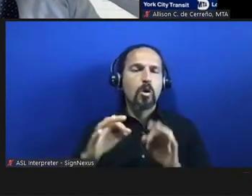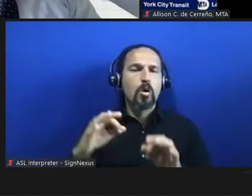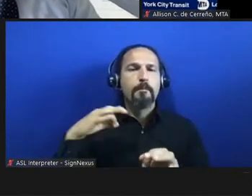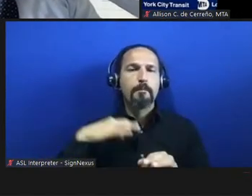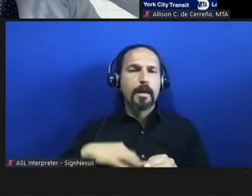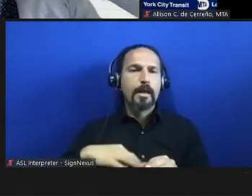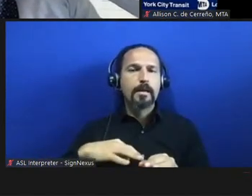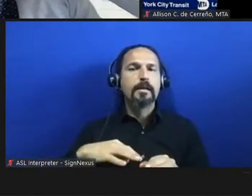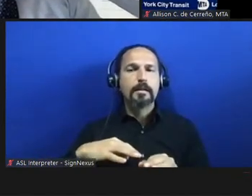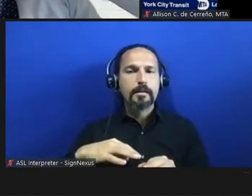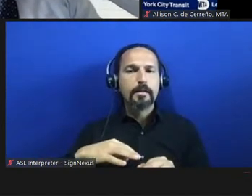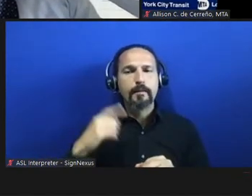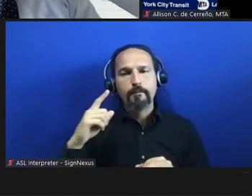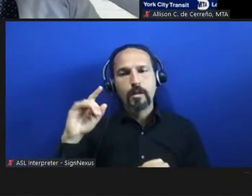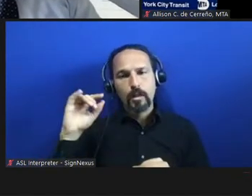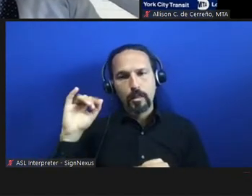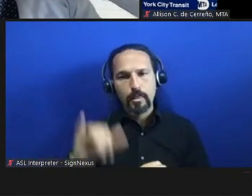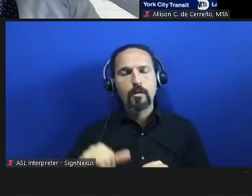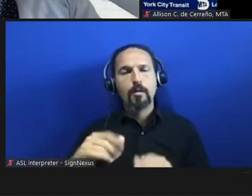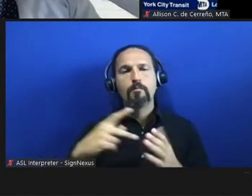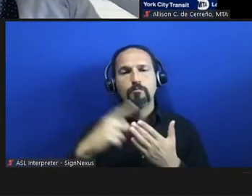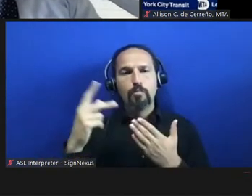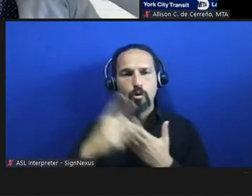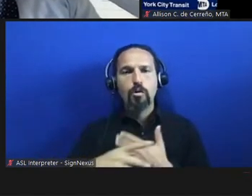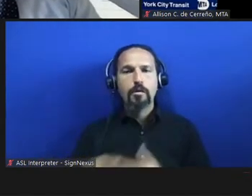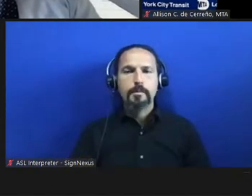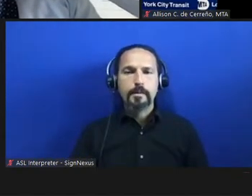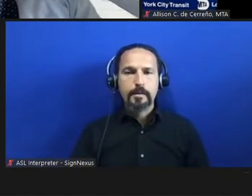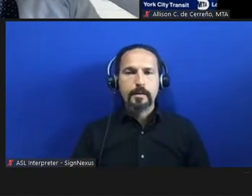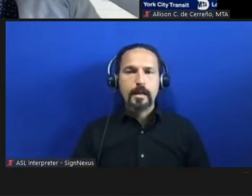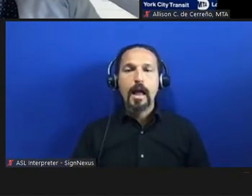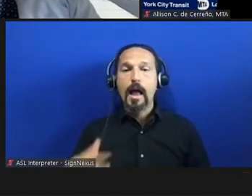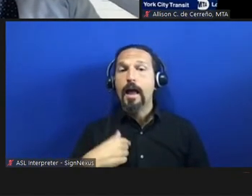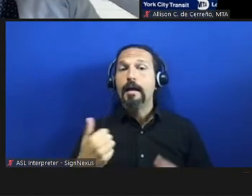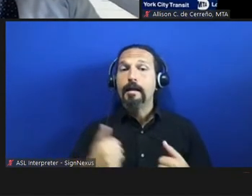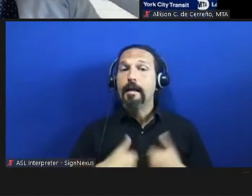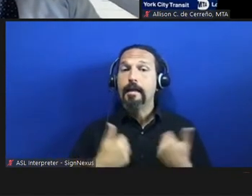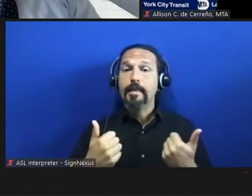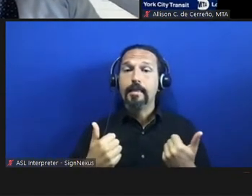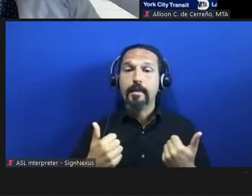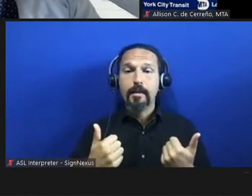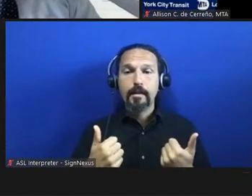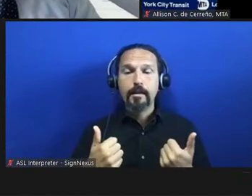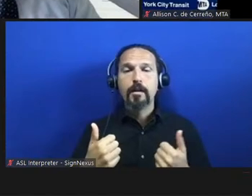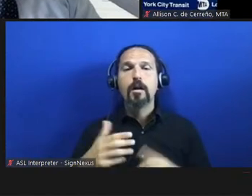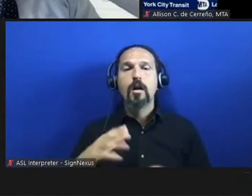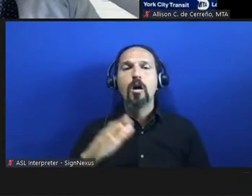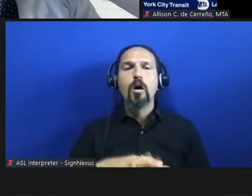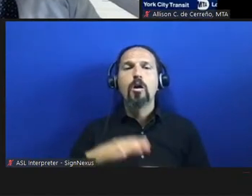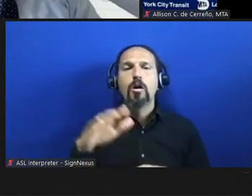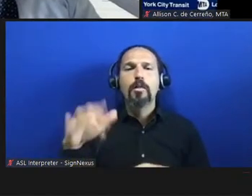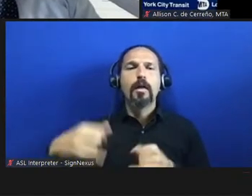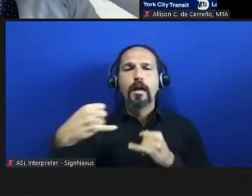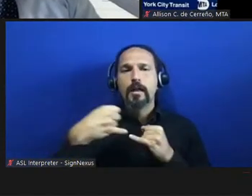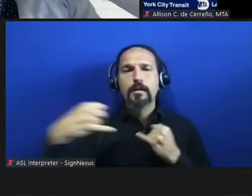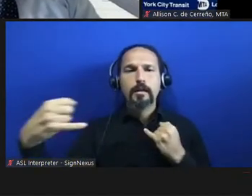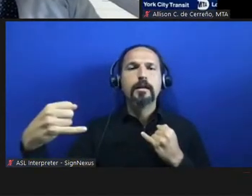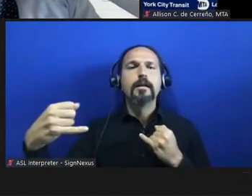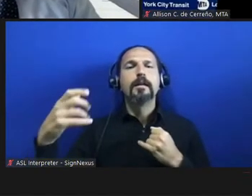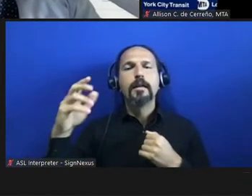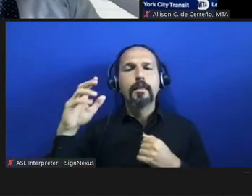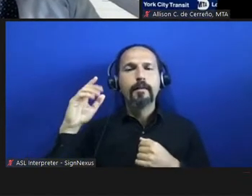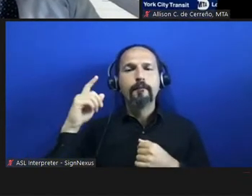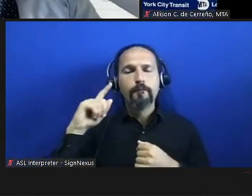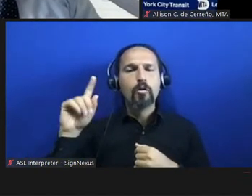beneficiaries of this program I live on the edge of what will become the congestion